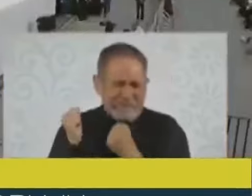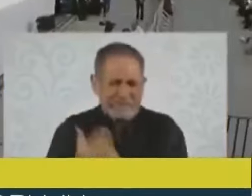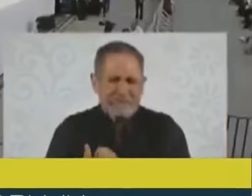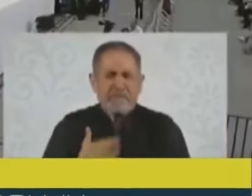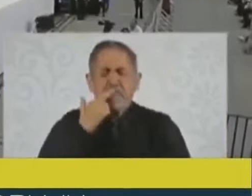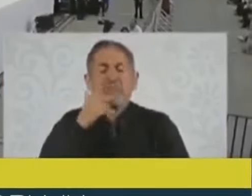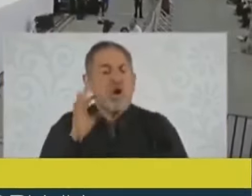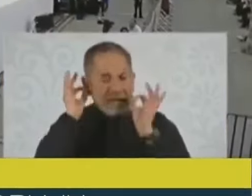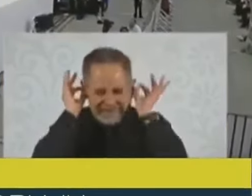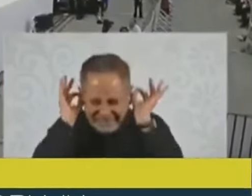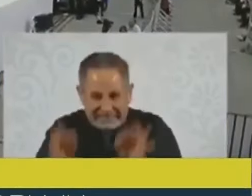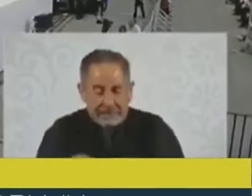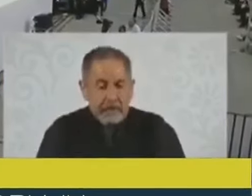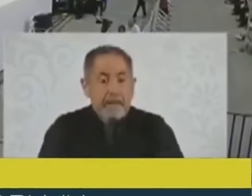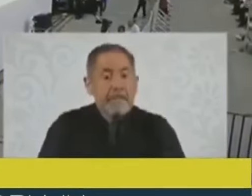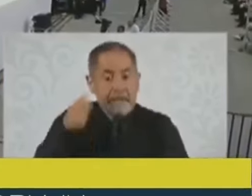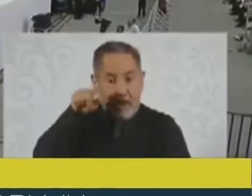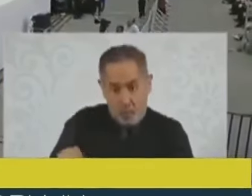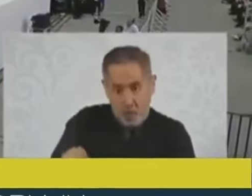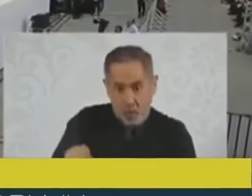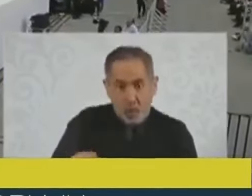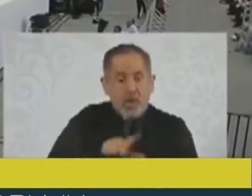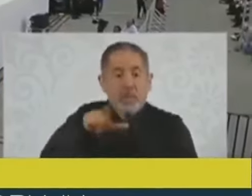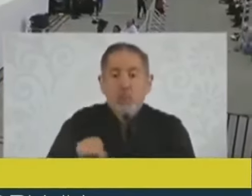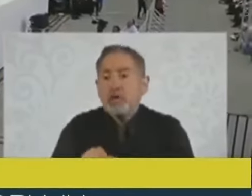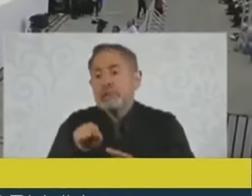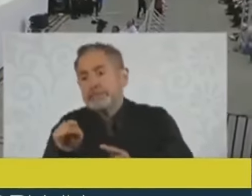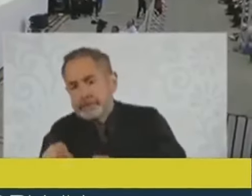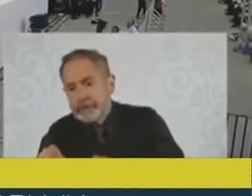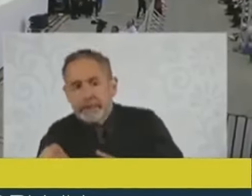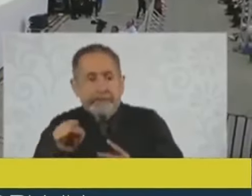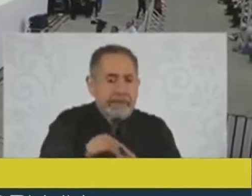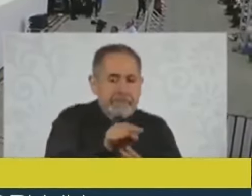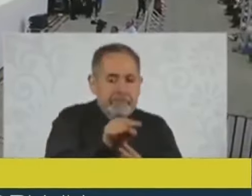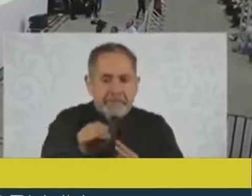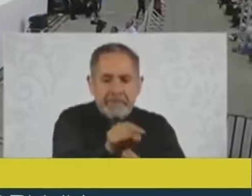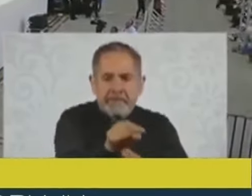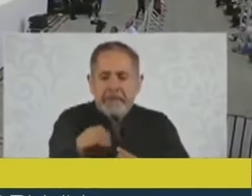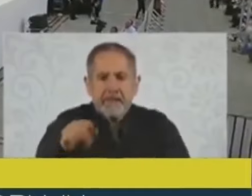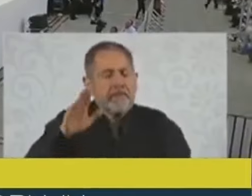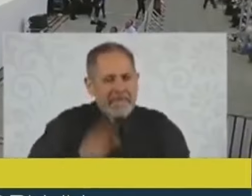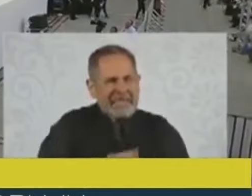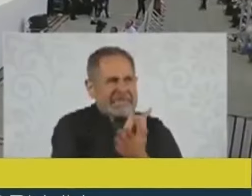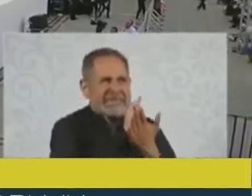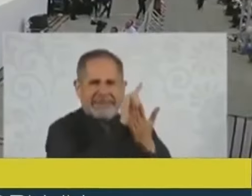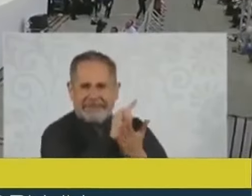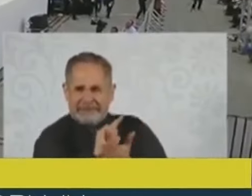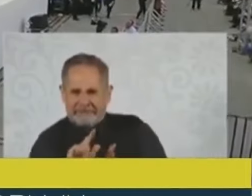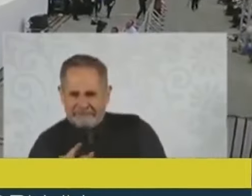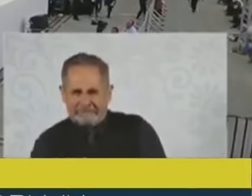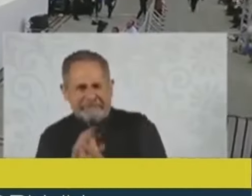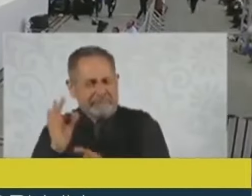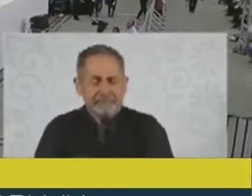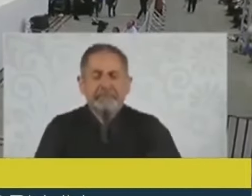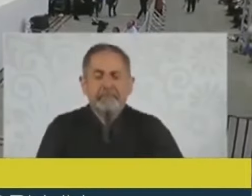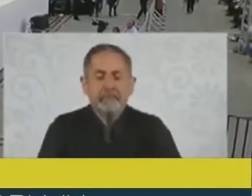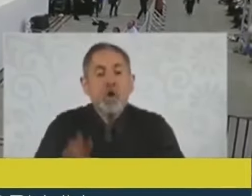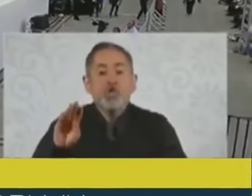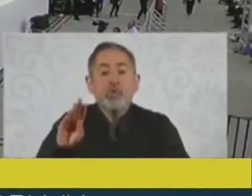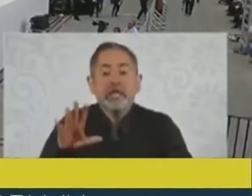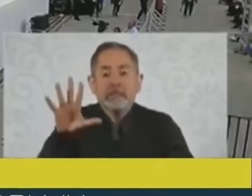polluted of the country, will be the first one because the objective is to continue in other places of